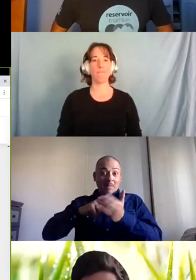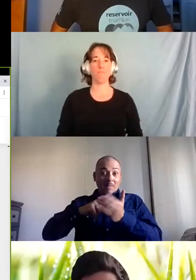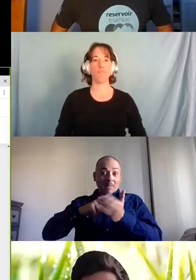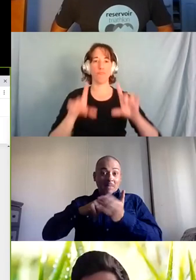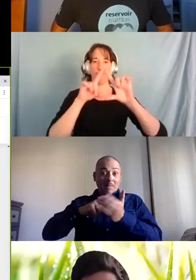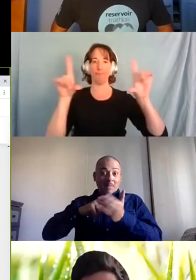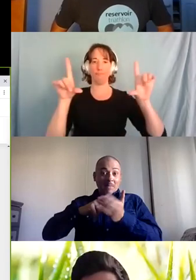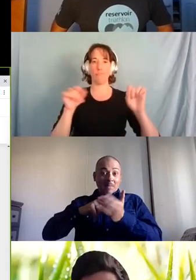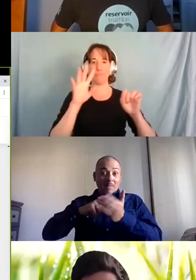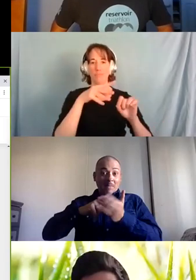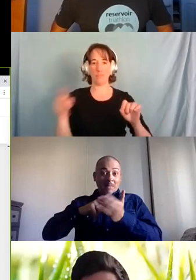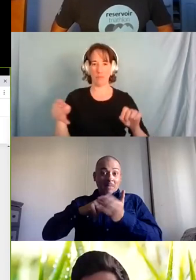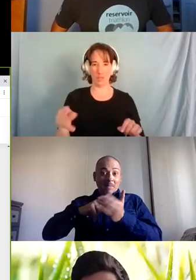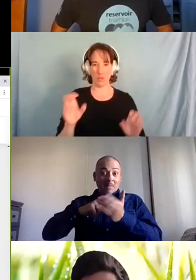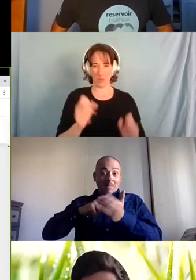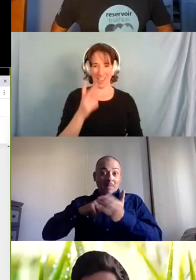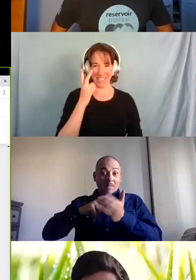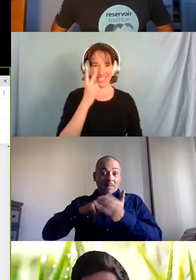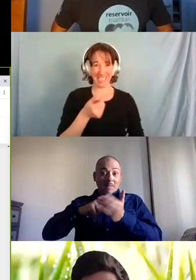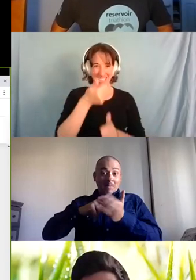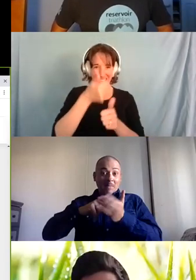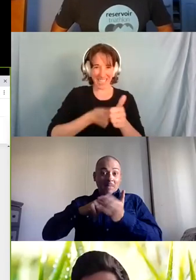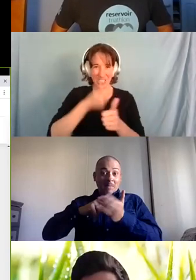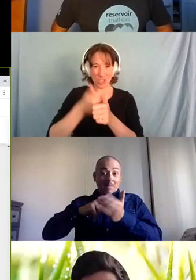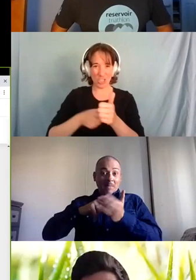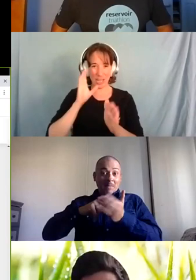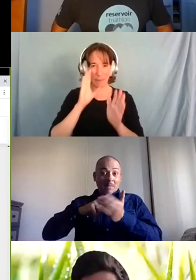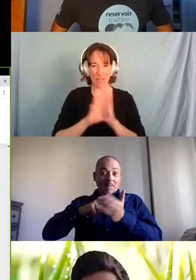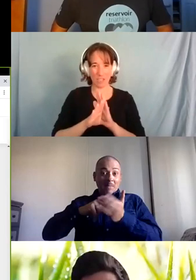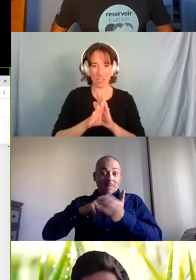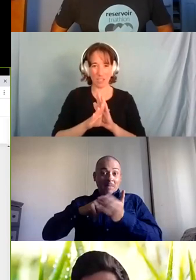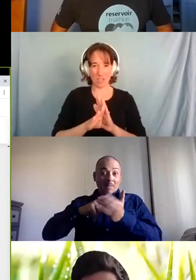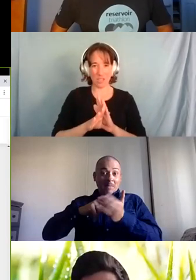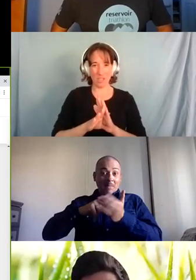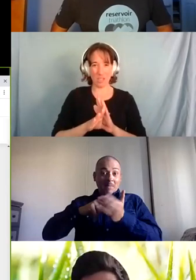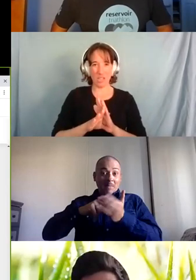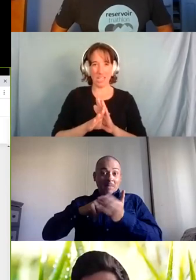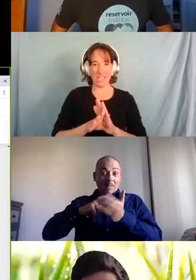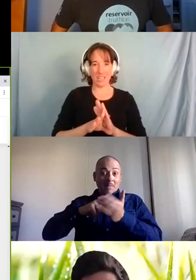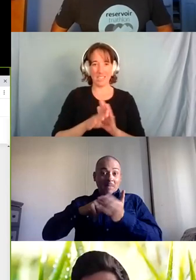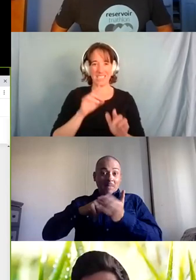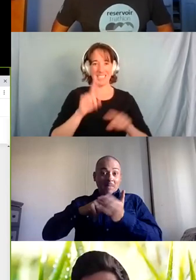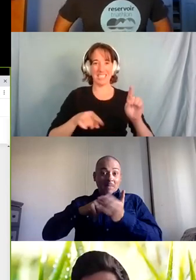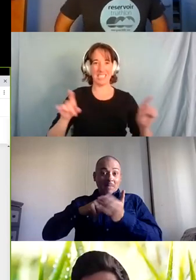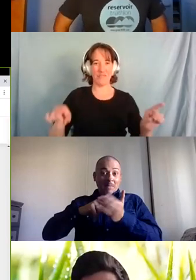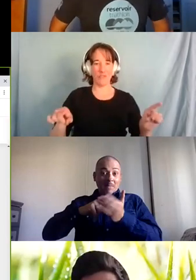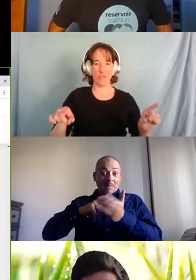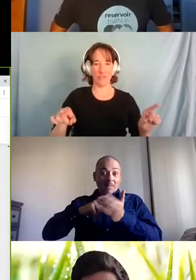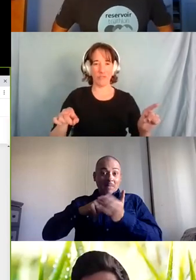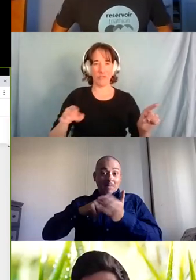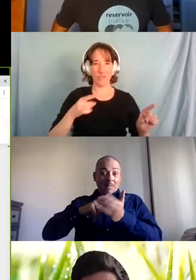couple streaks that you can see within each image. That's basically the difference between the ball moving from one area to another.